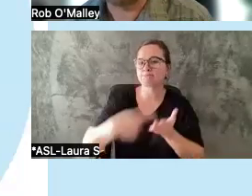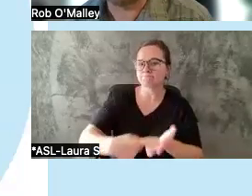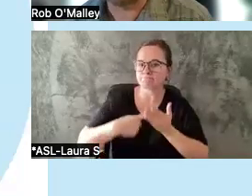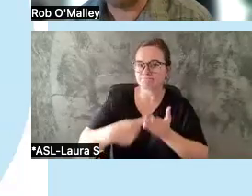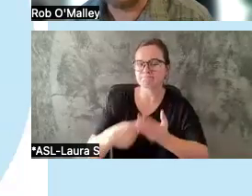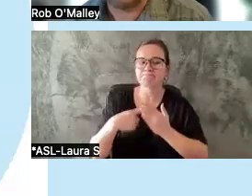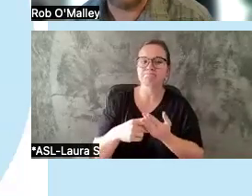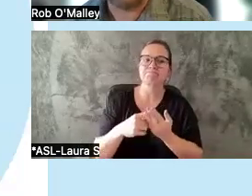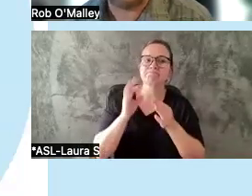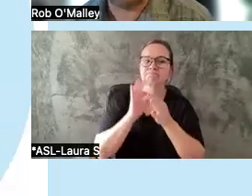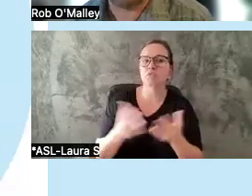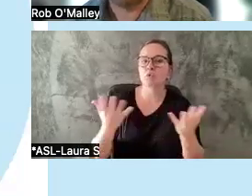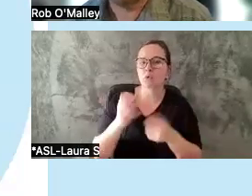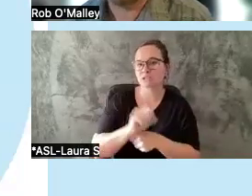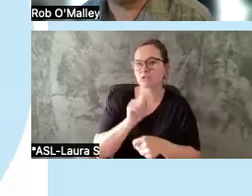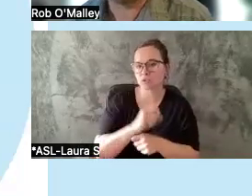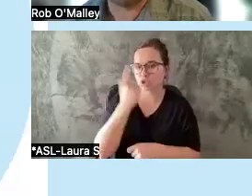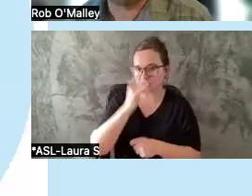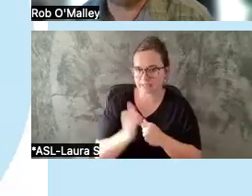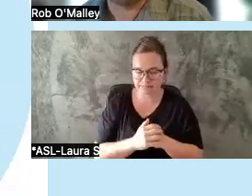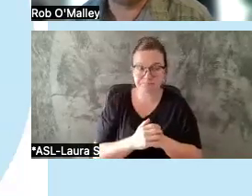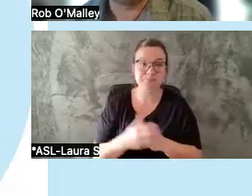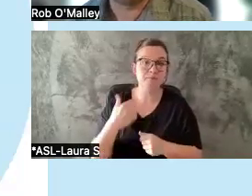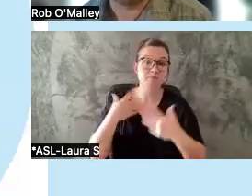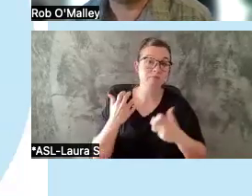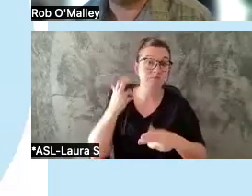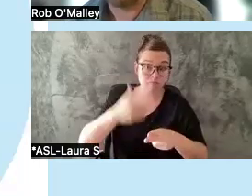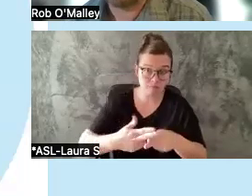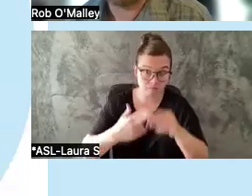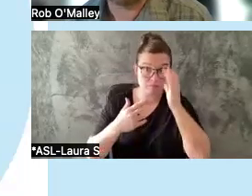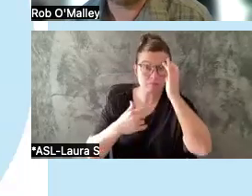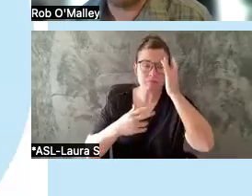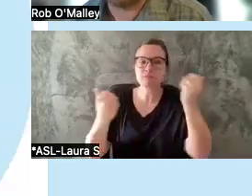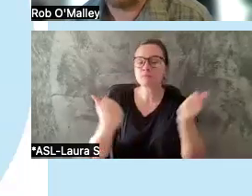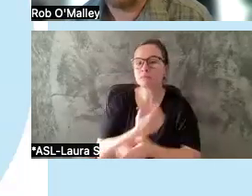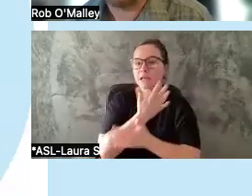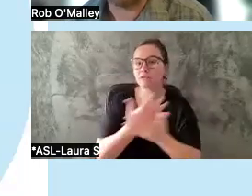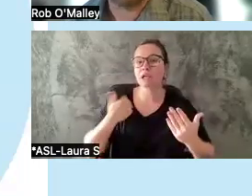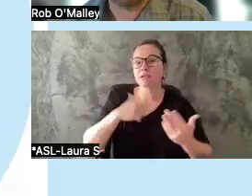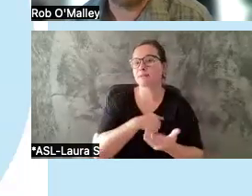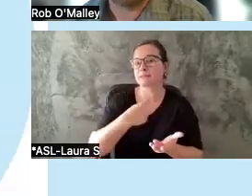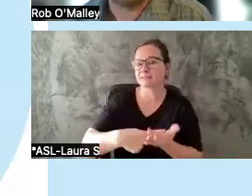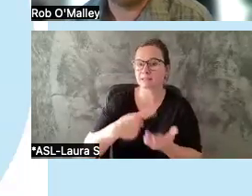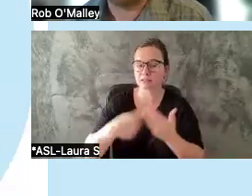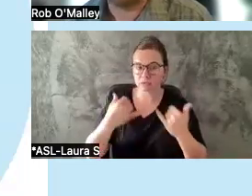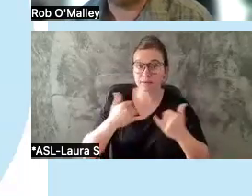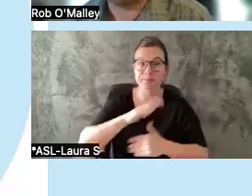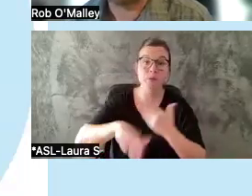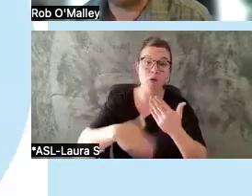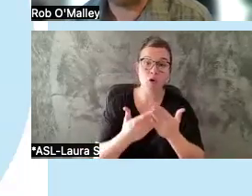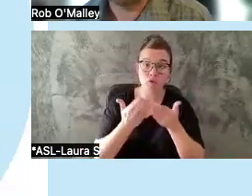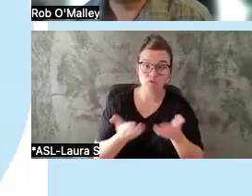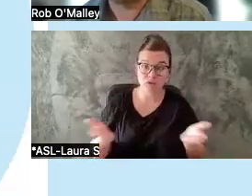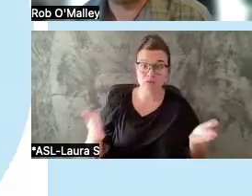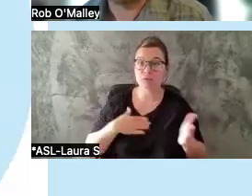about, what this work looks like in practice. I do want to note at the beginning, though, that everything that I'm going to be talking about today, all the resources that my program